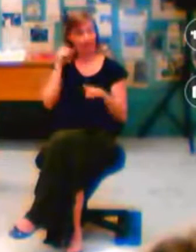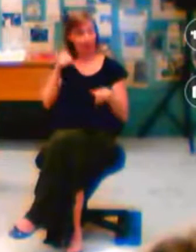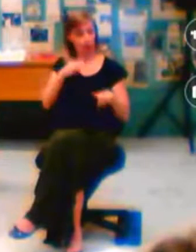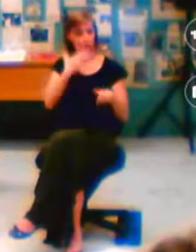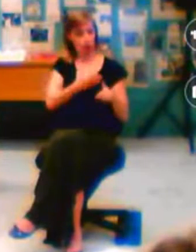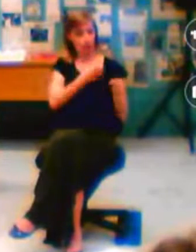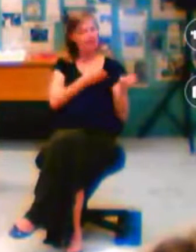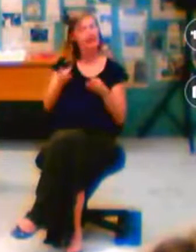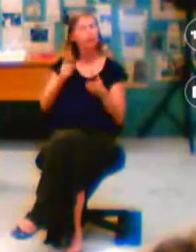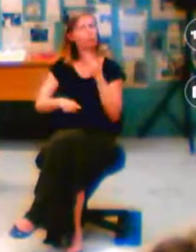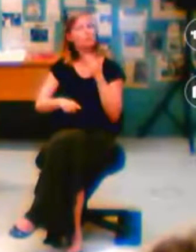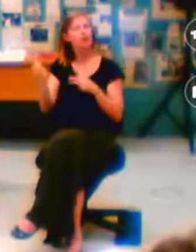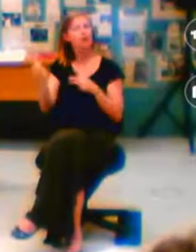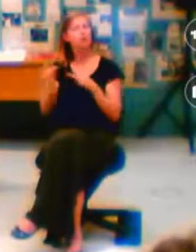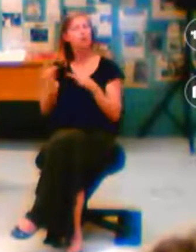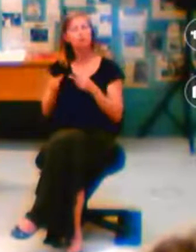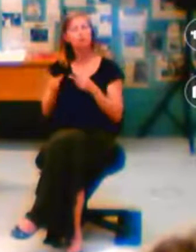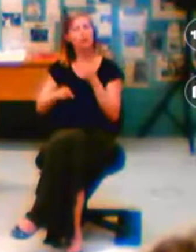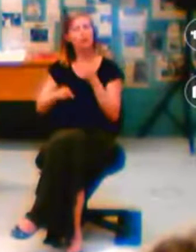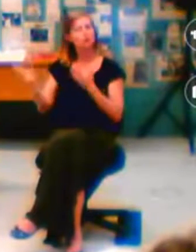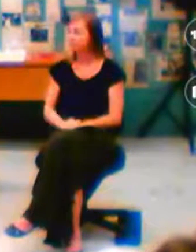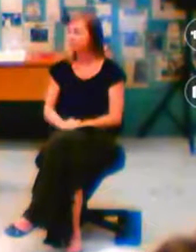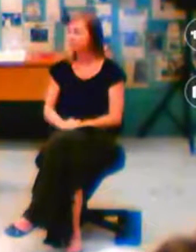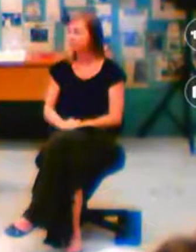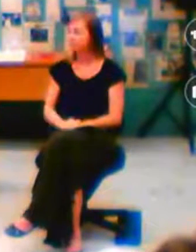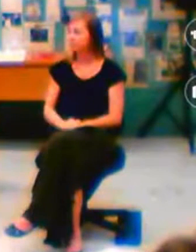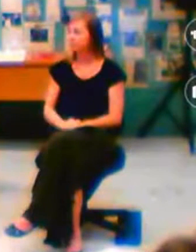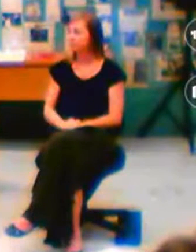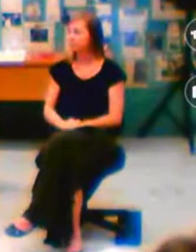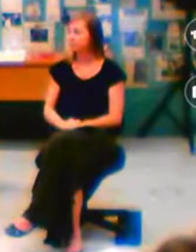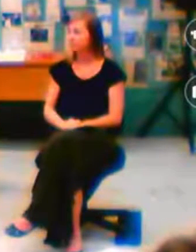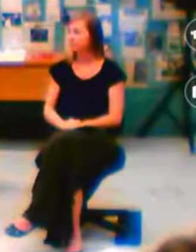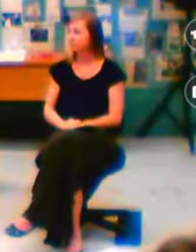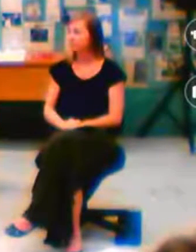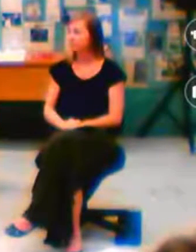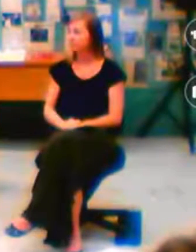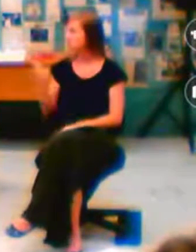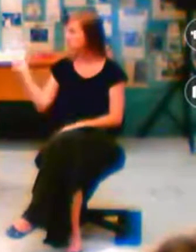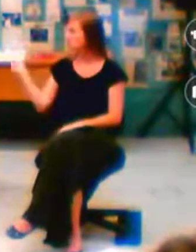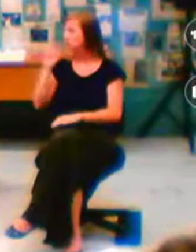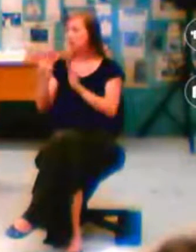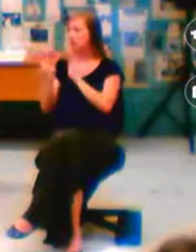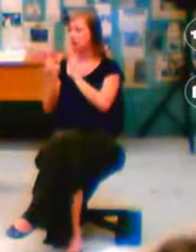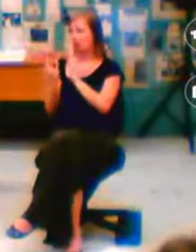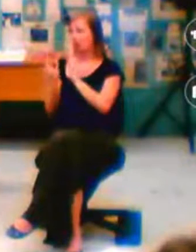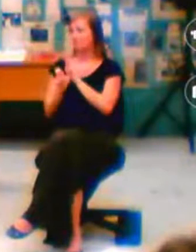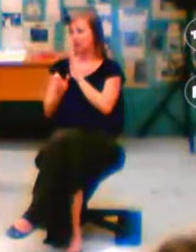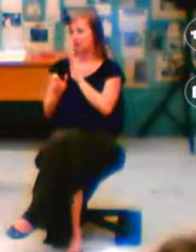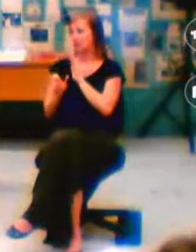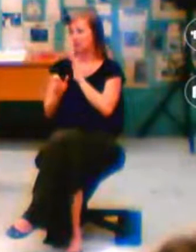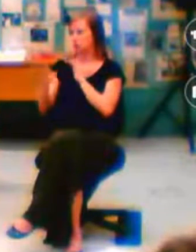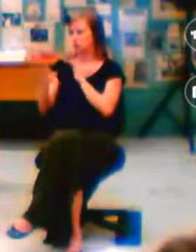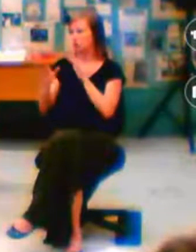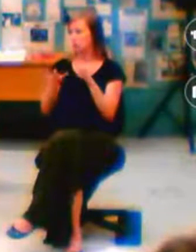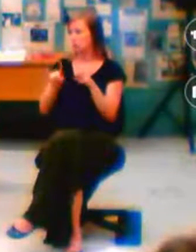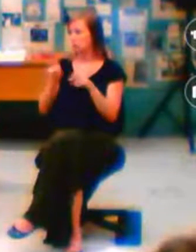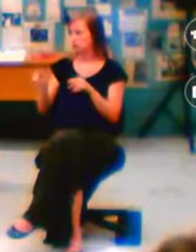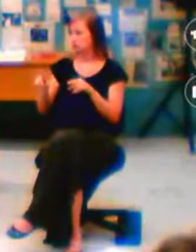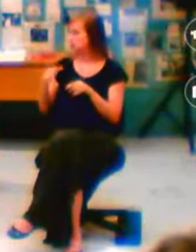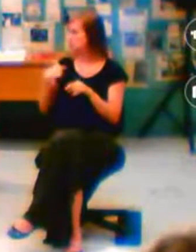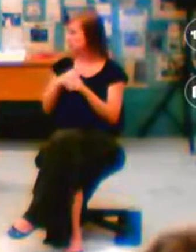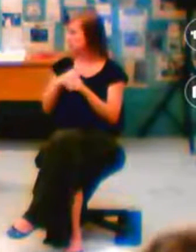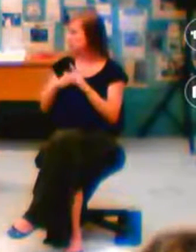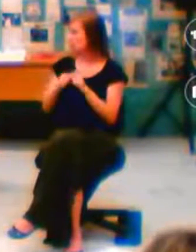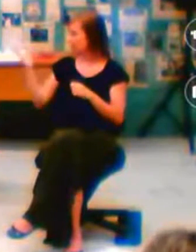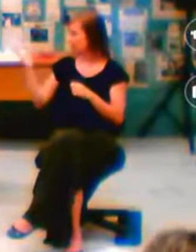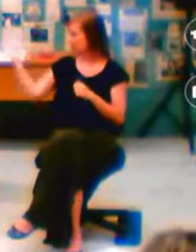when I'm not here anymore. And so my question is, if you don't think this is a good plan, what would you suggest we be looking at? What